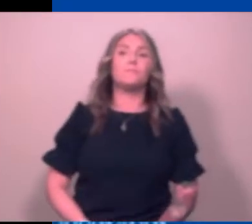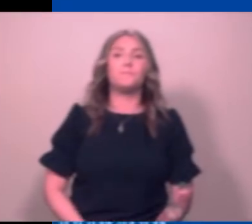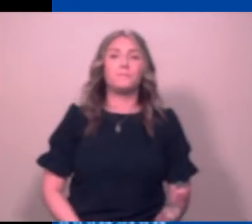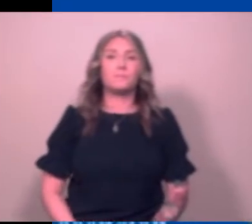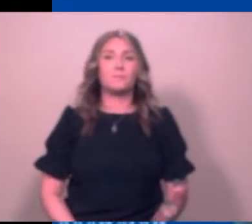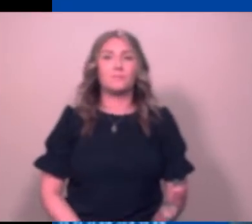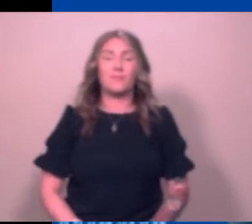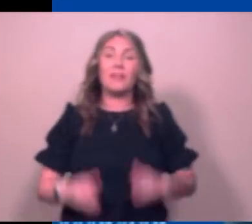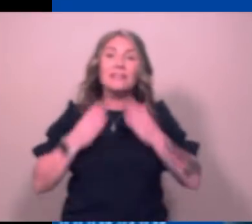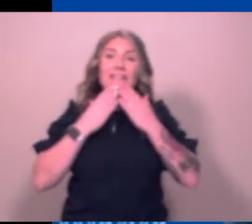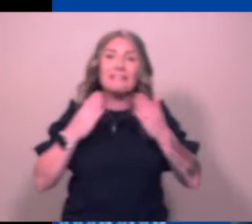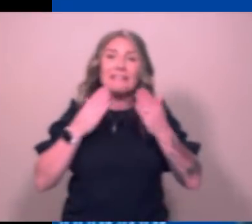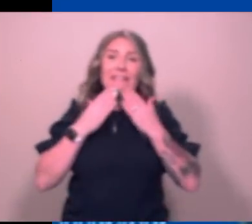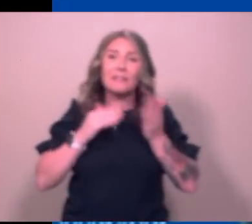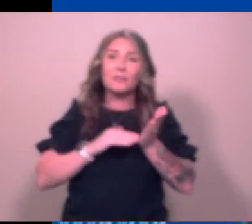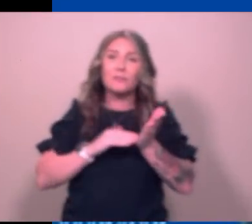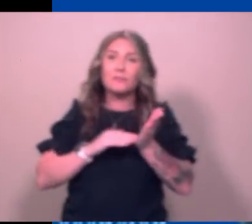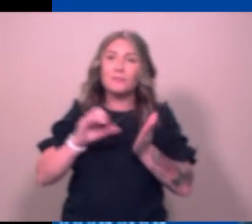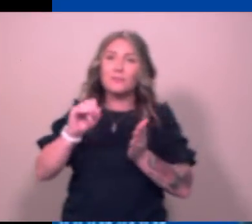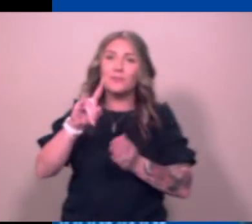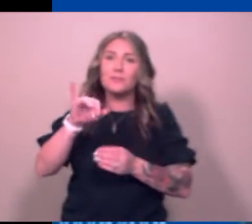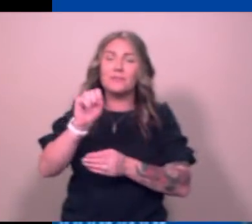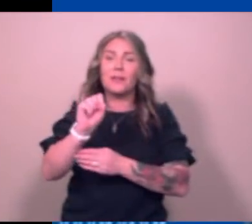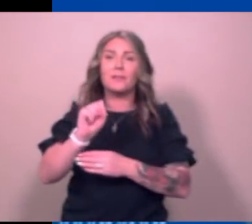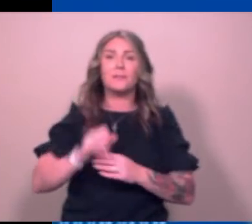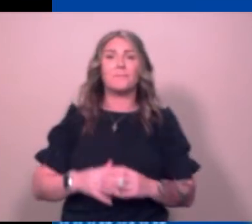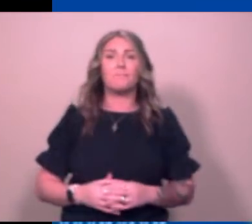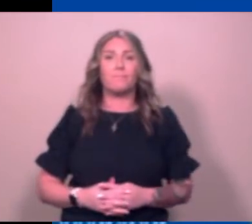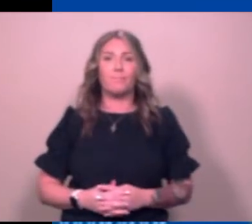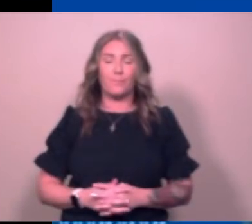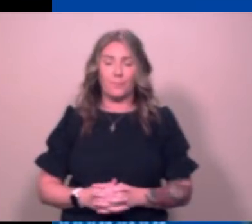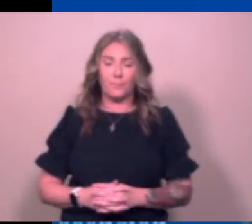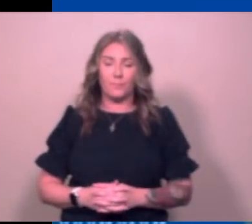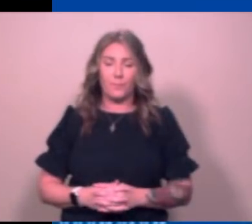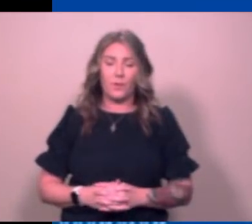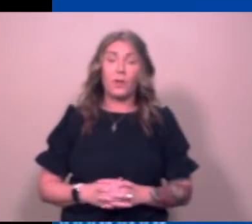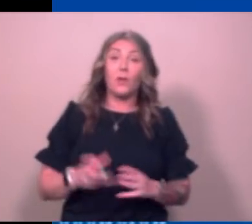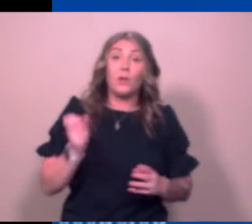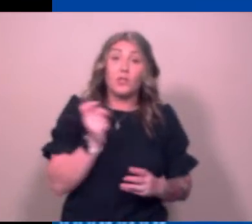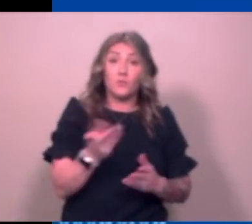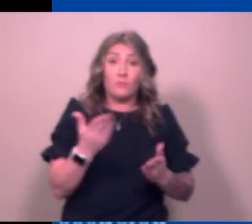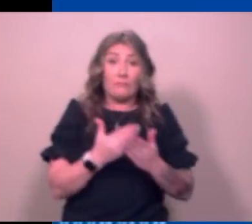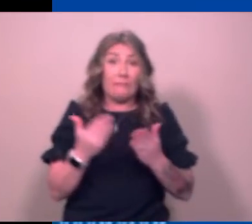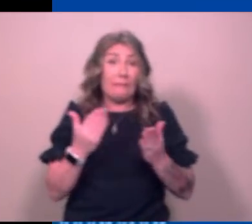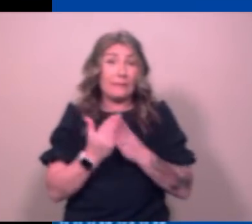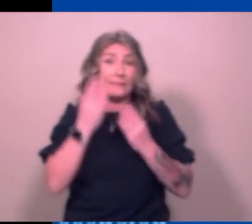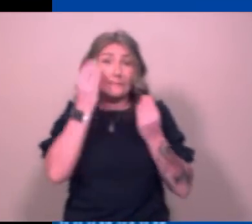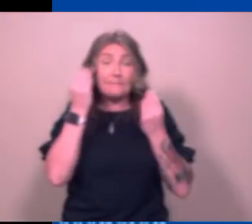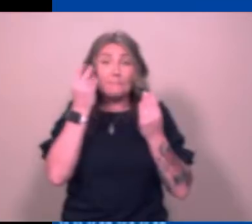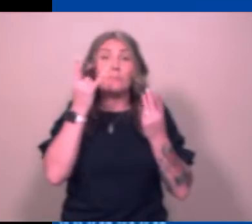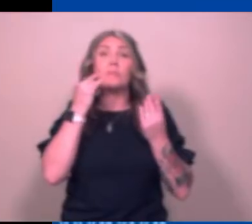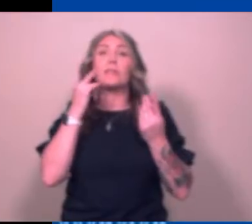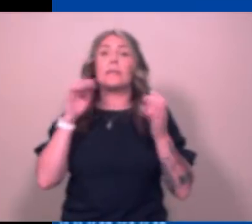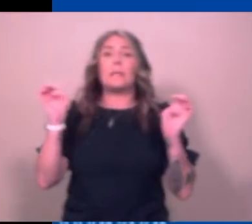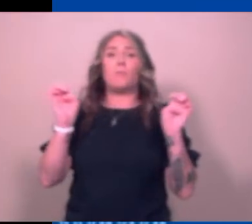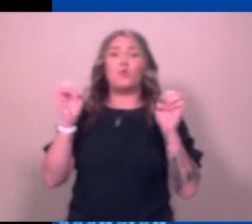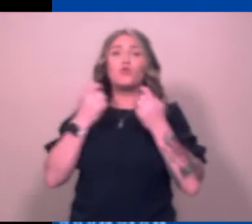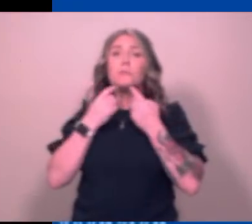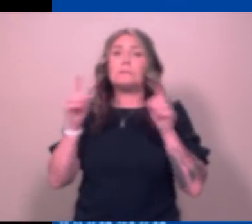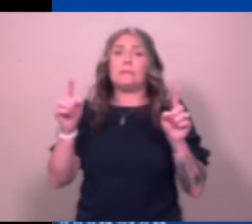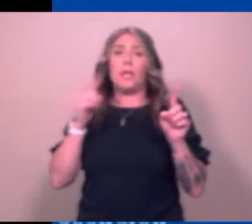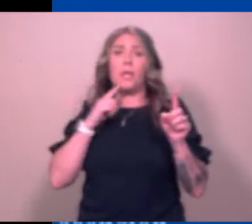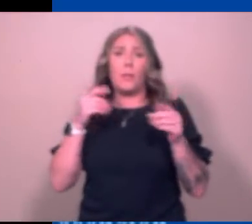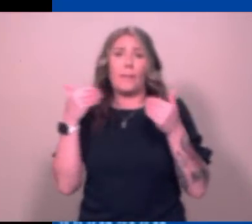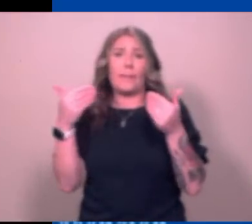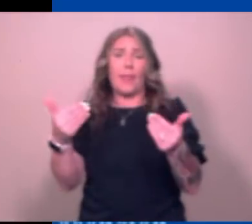Thank you, Dr. Stites. There's a couple of things that I can think of. The emergency declaration would actually allow